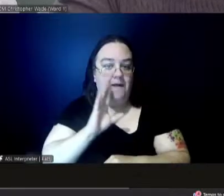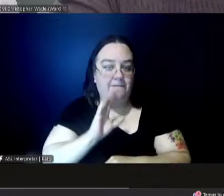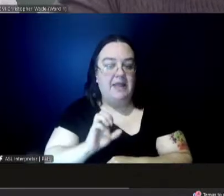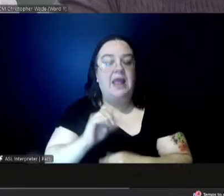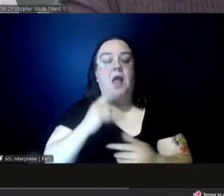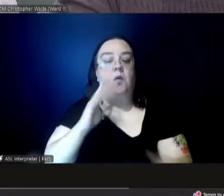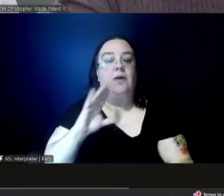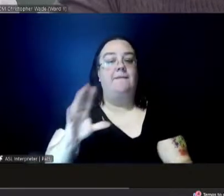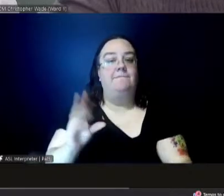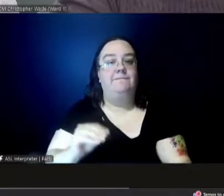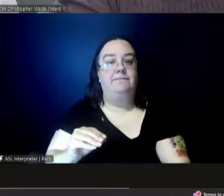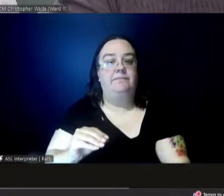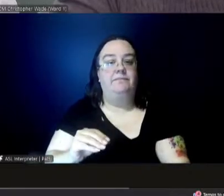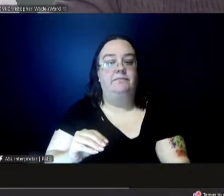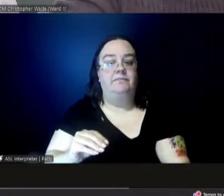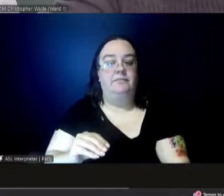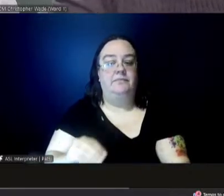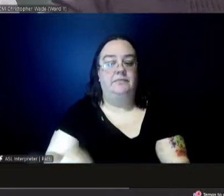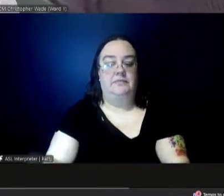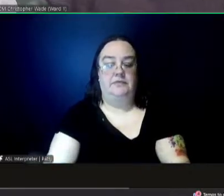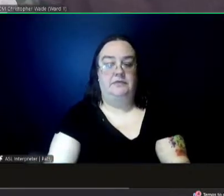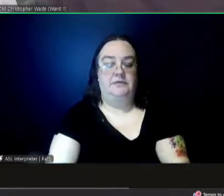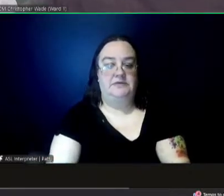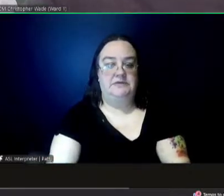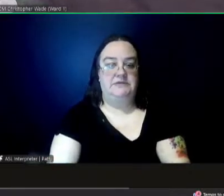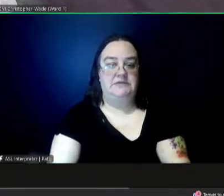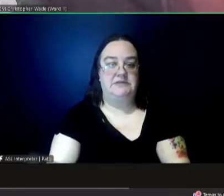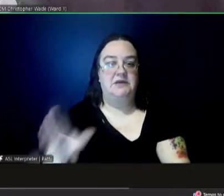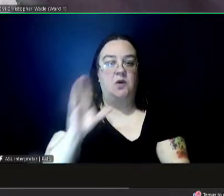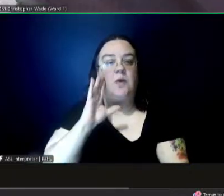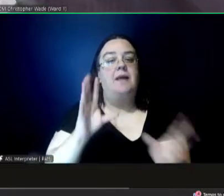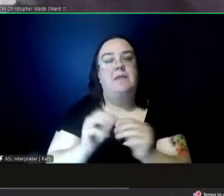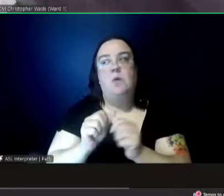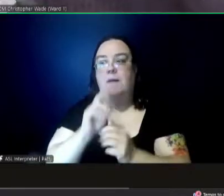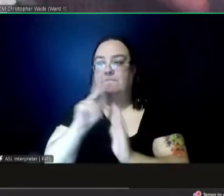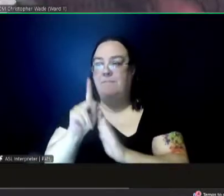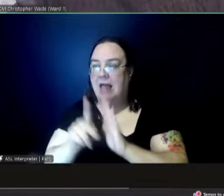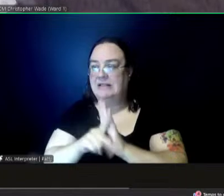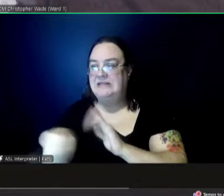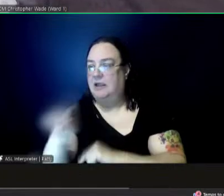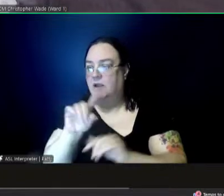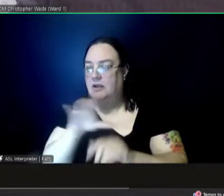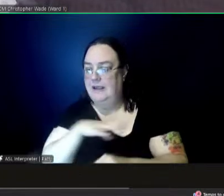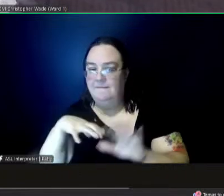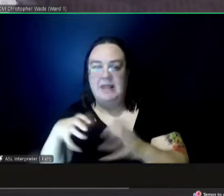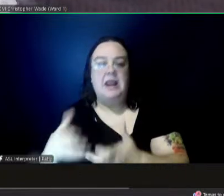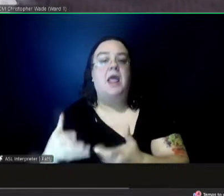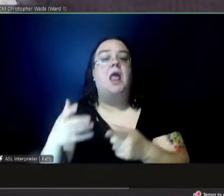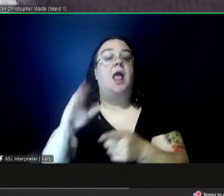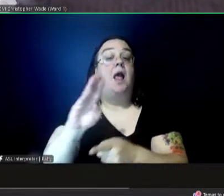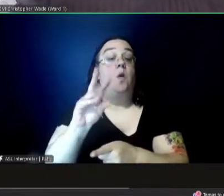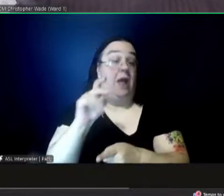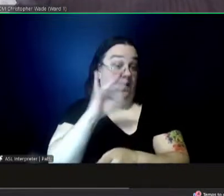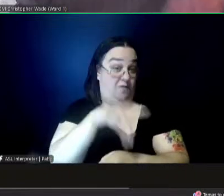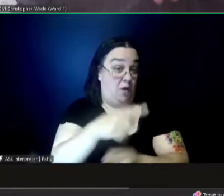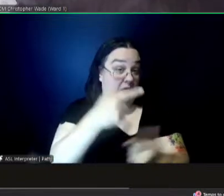committee to see when we can reschedule that for. Okay, and can you just please let Mayor and Council know when that would be greatly